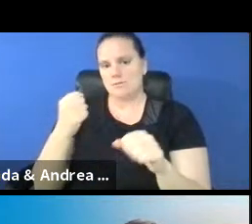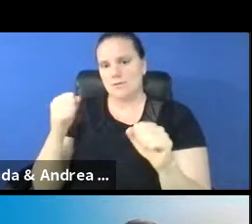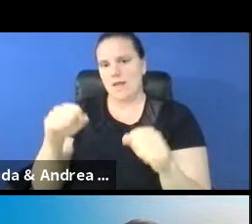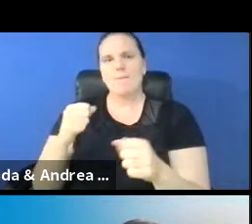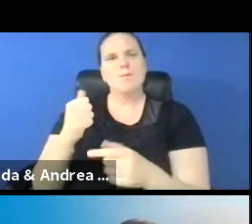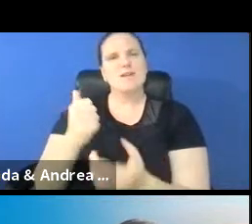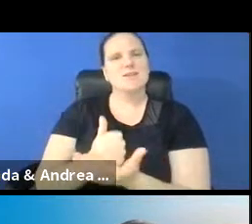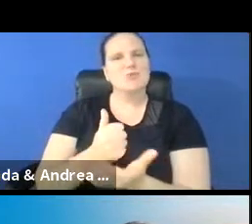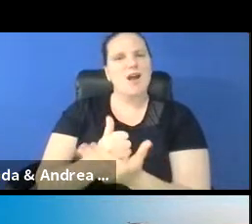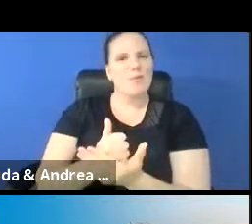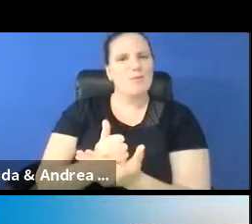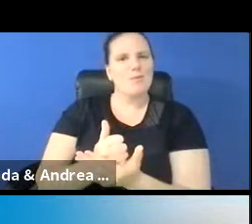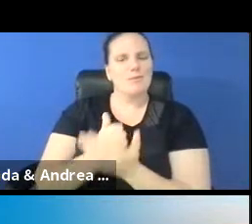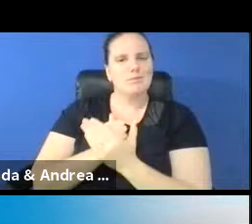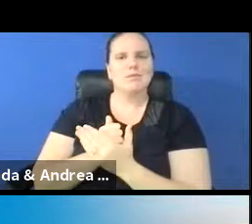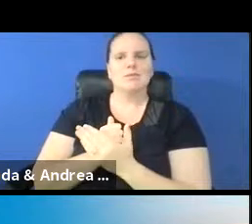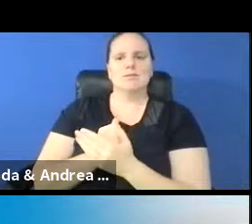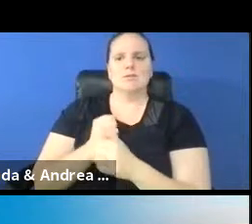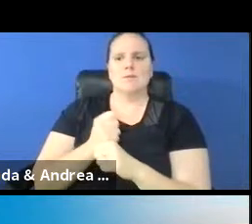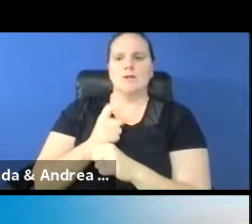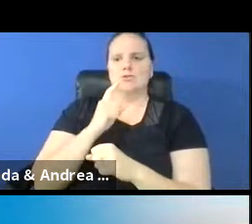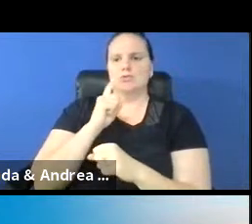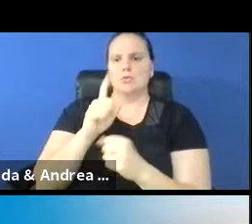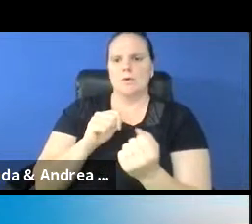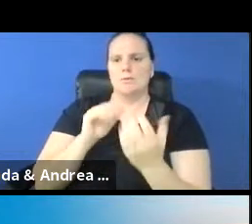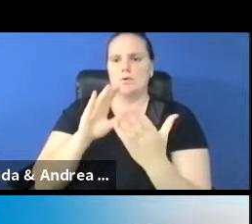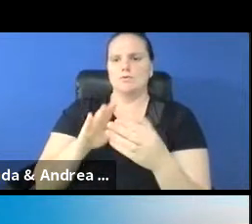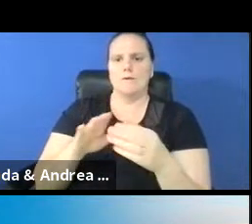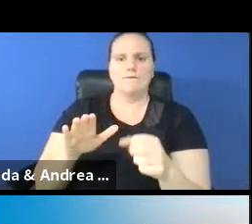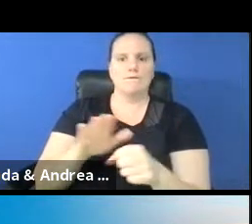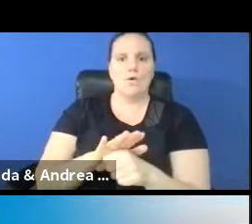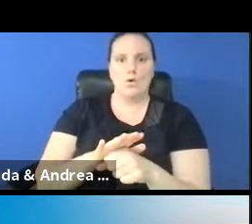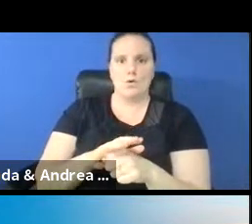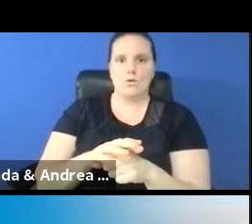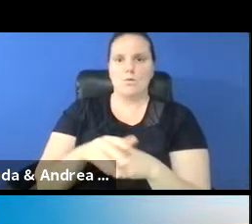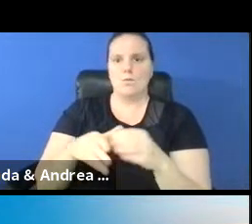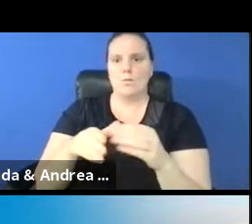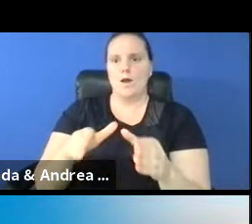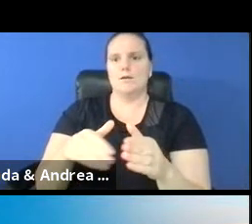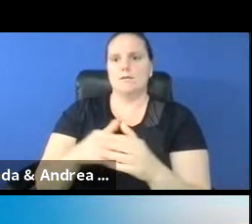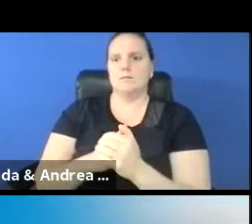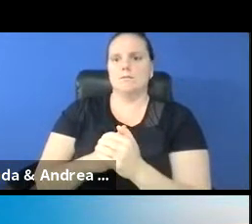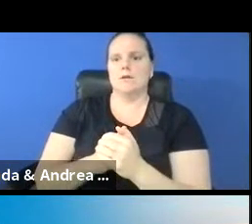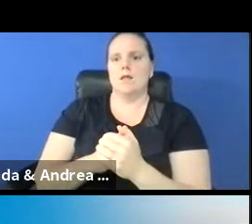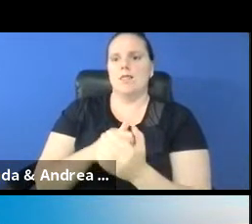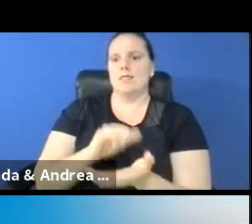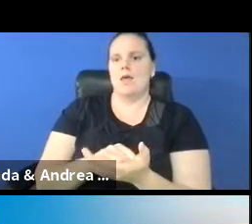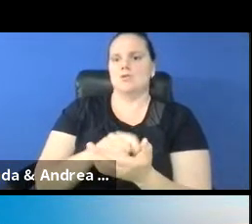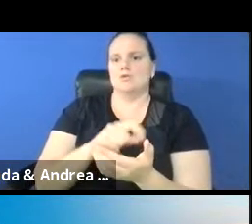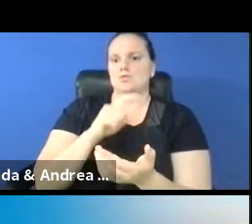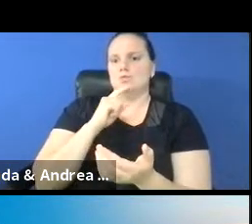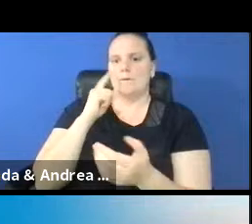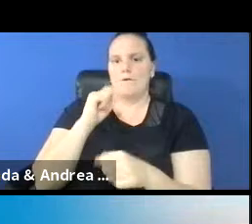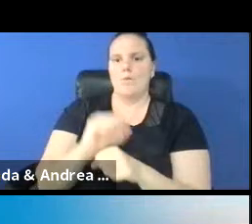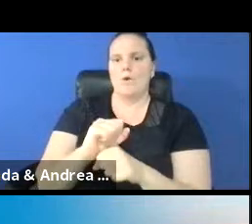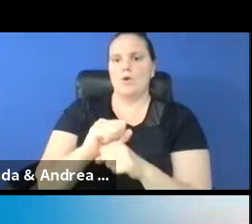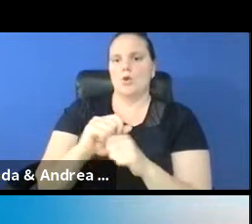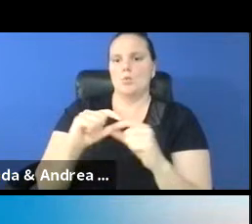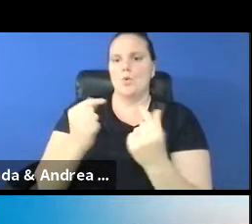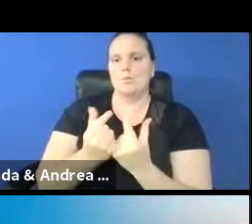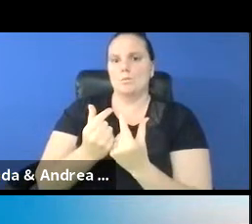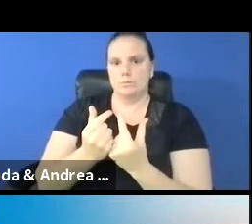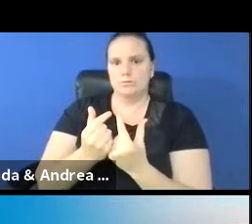help to ensure really that we're approaching this in a holistic fashion. That's especially true for the working groups that we're standing